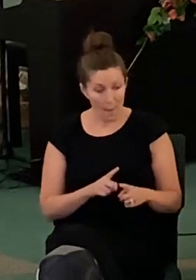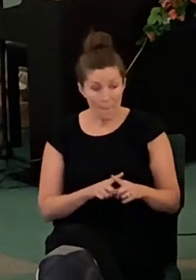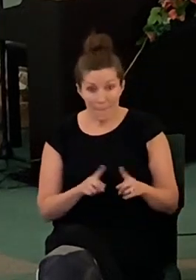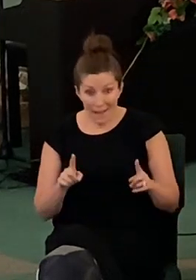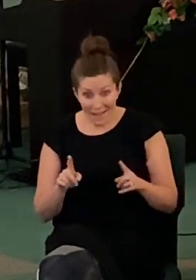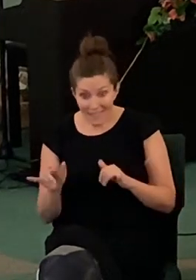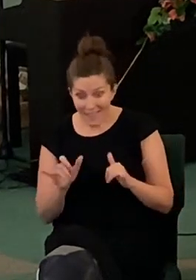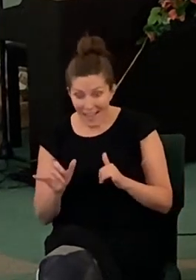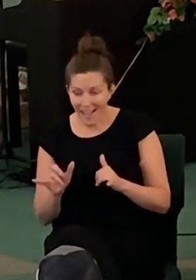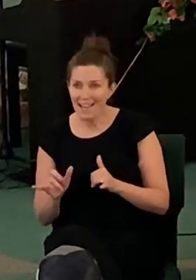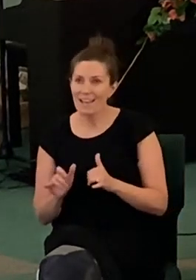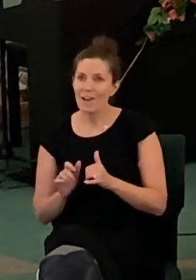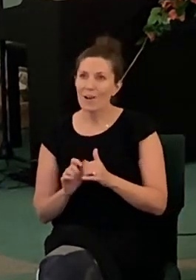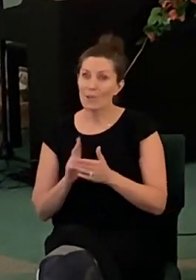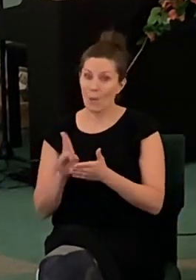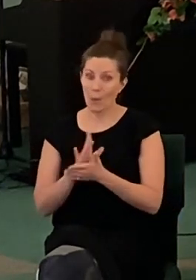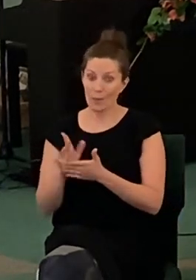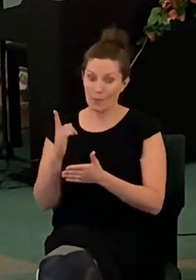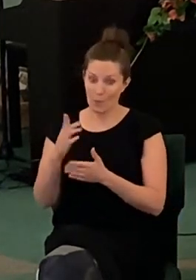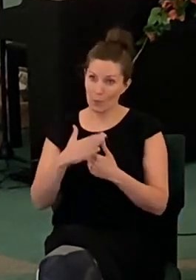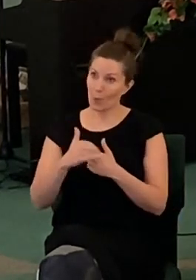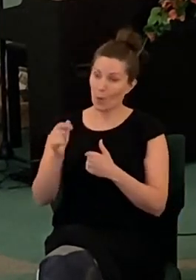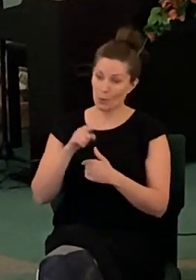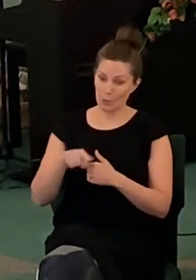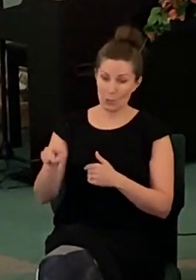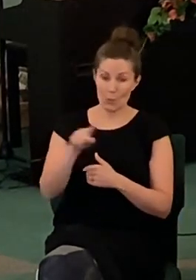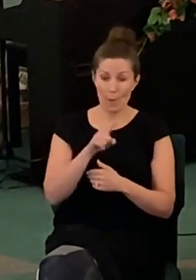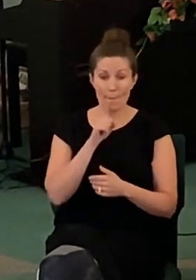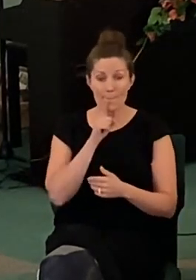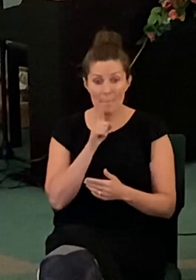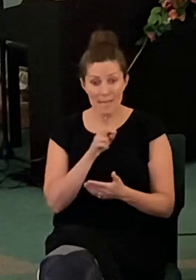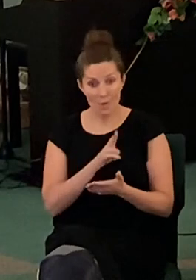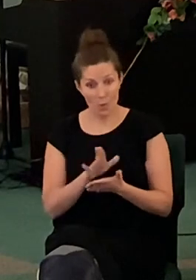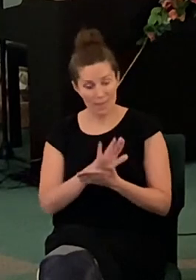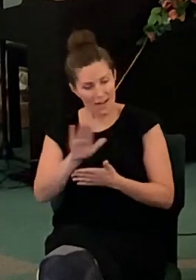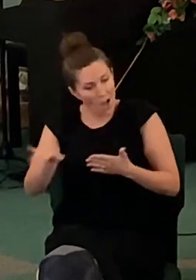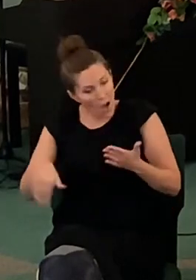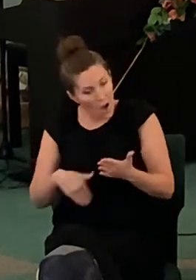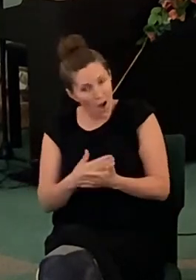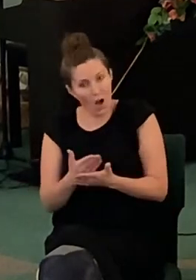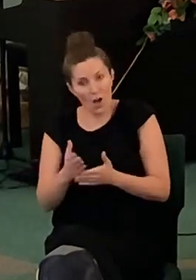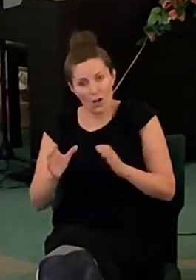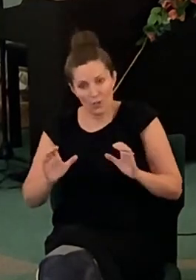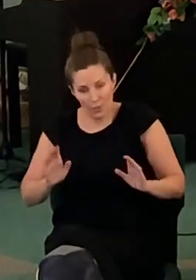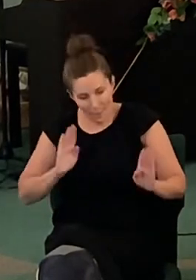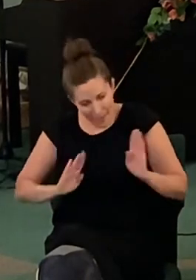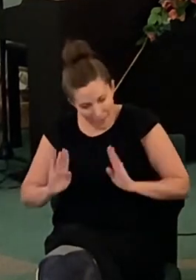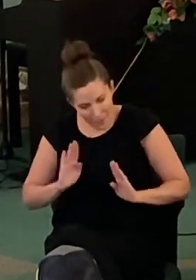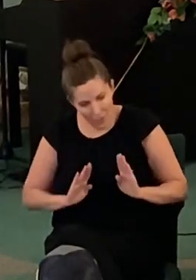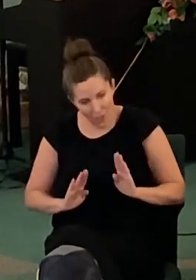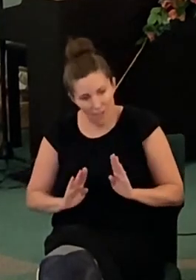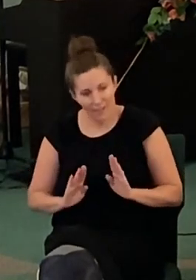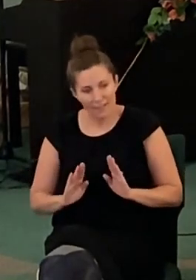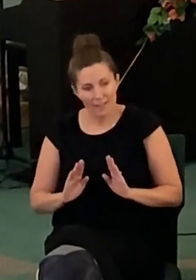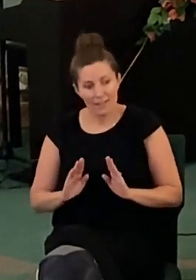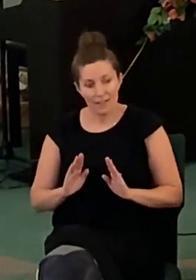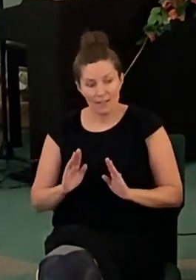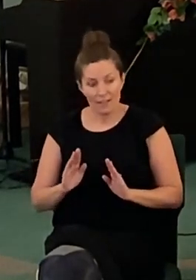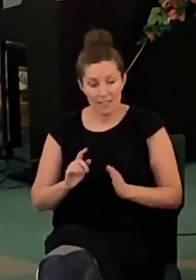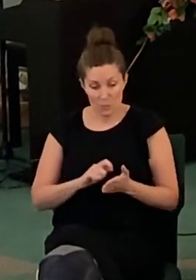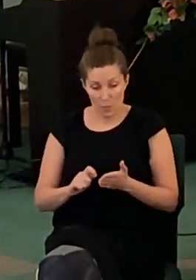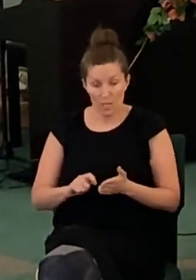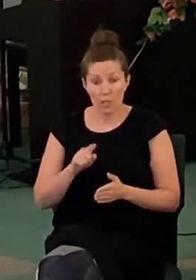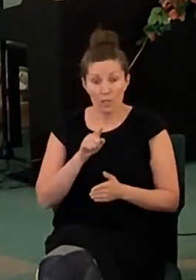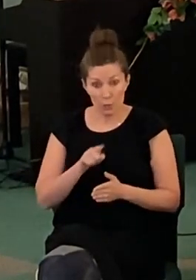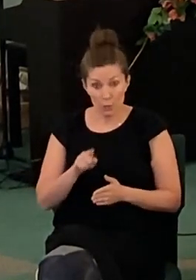you, be holy yourselves in all your behavior, because it is written, you shall be holy,